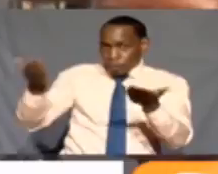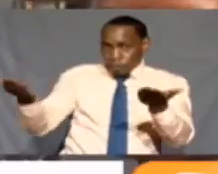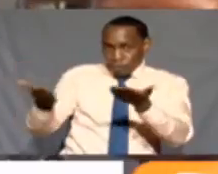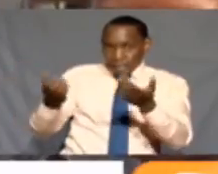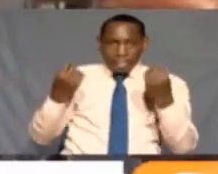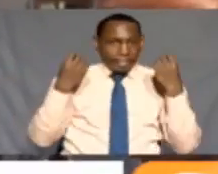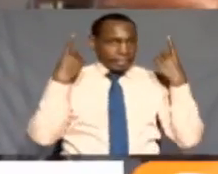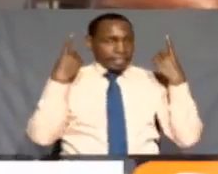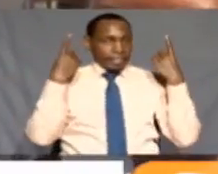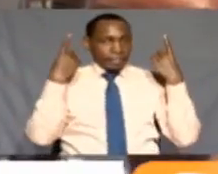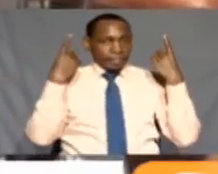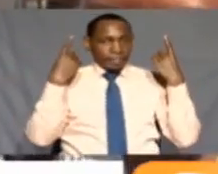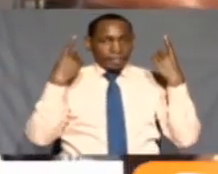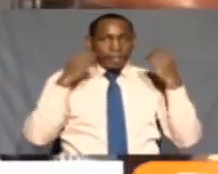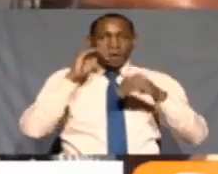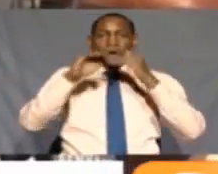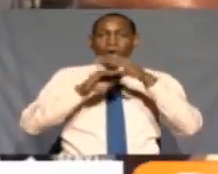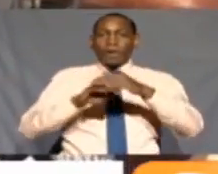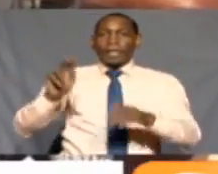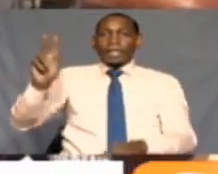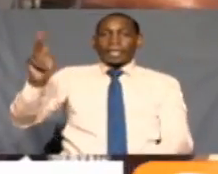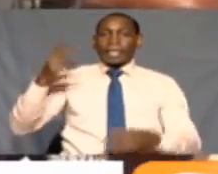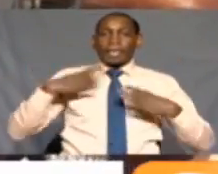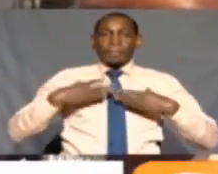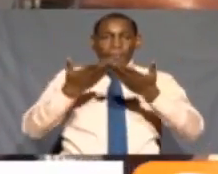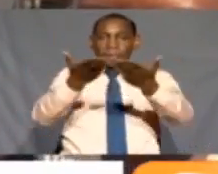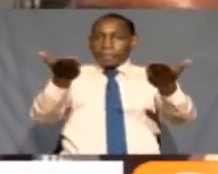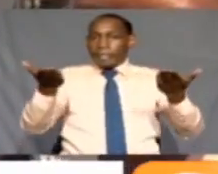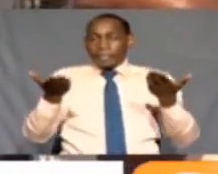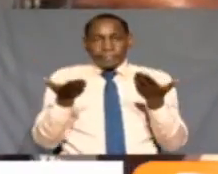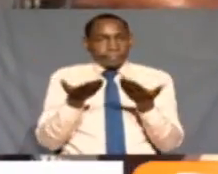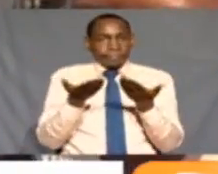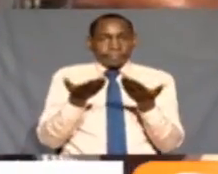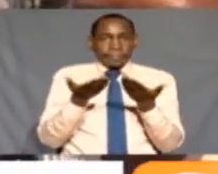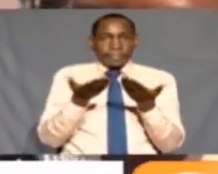we together? So all this Kenyan, I think this Kenyan